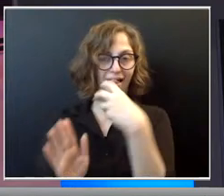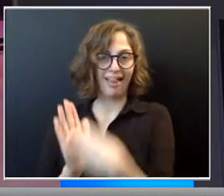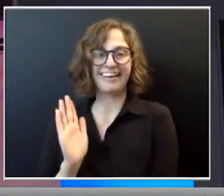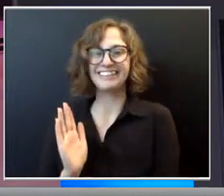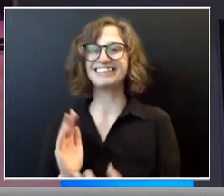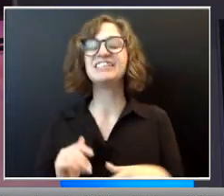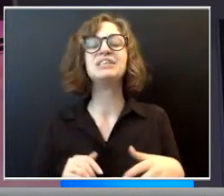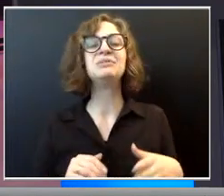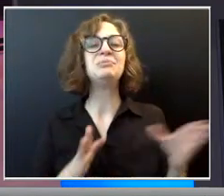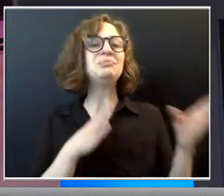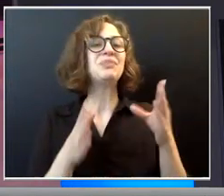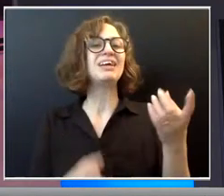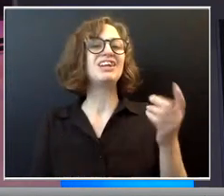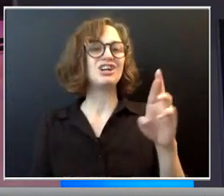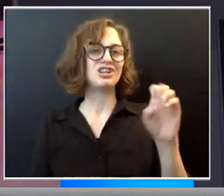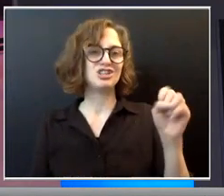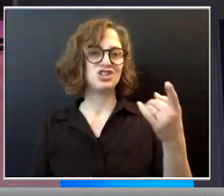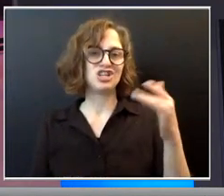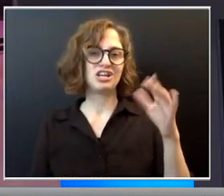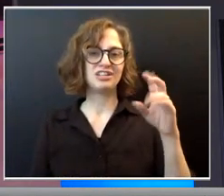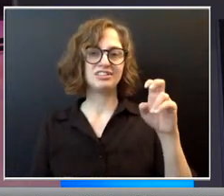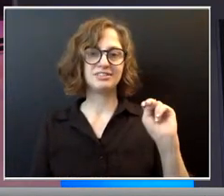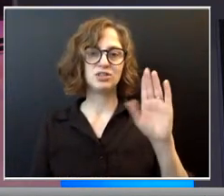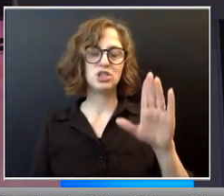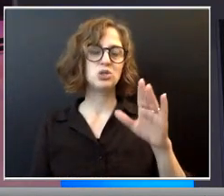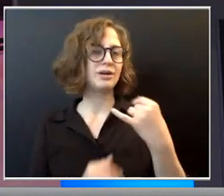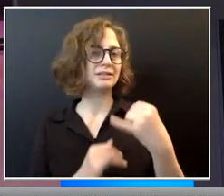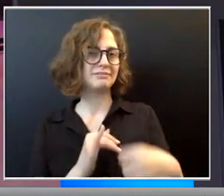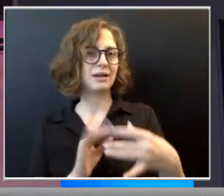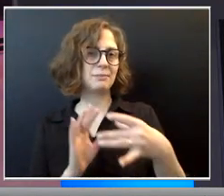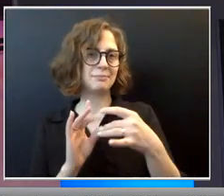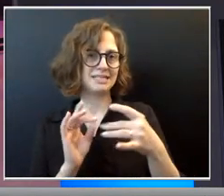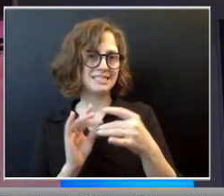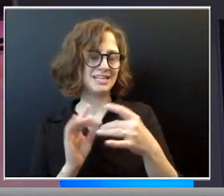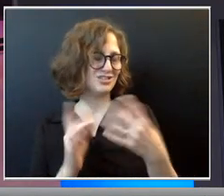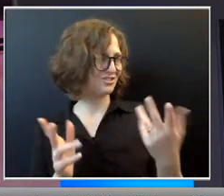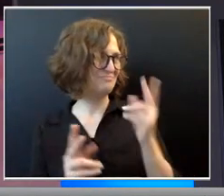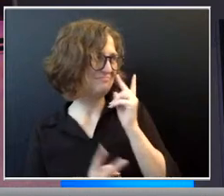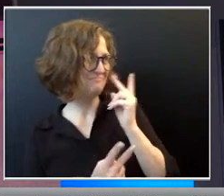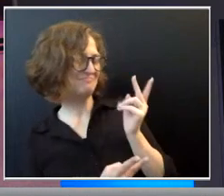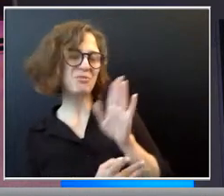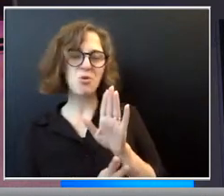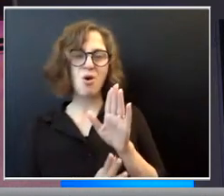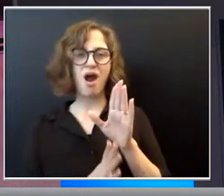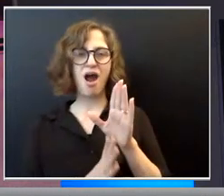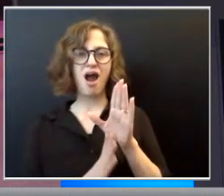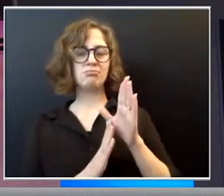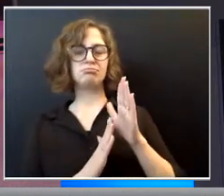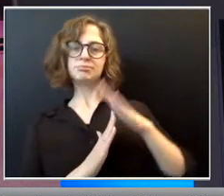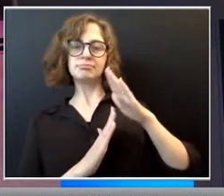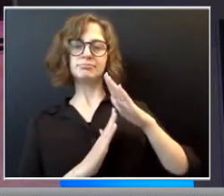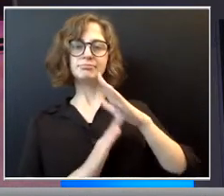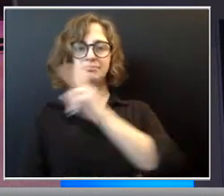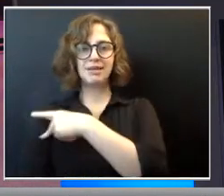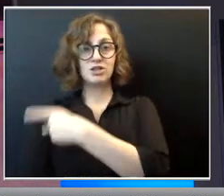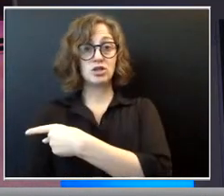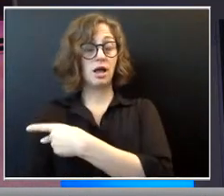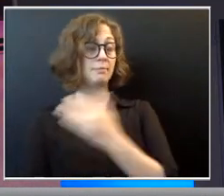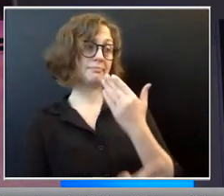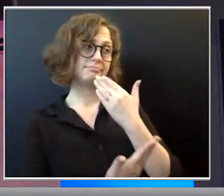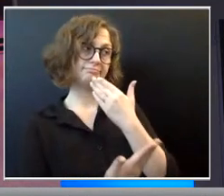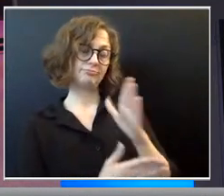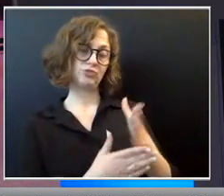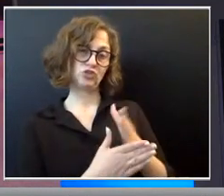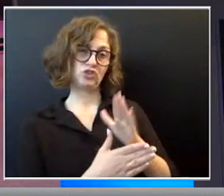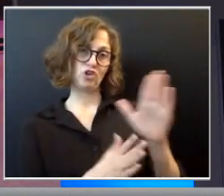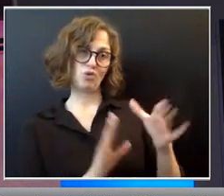would be your final message to our viewers as you sit next to your model patient? Yeah, I just say thank you for sharing your story, number one. It's